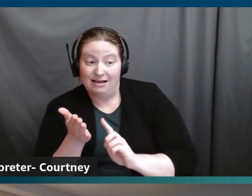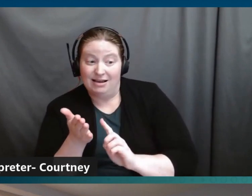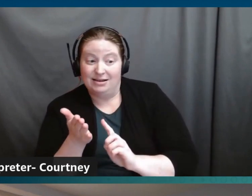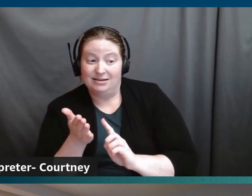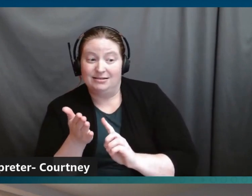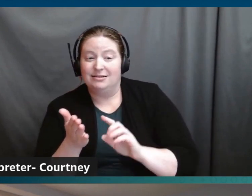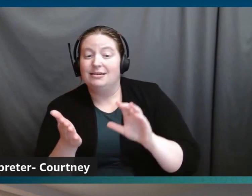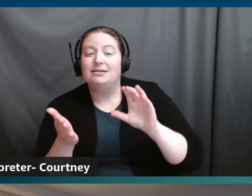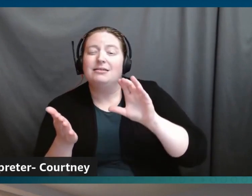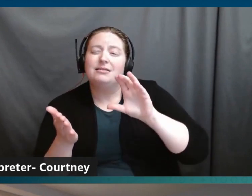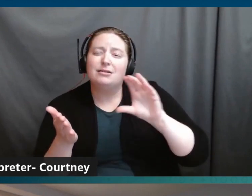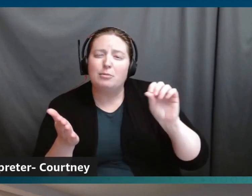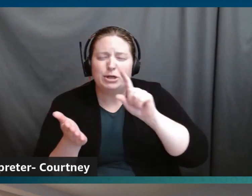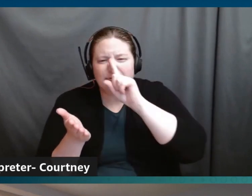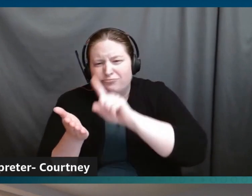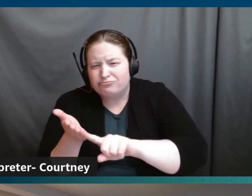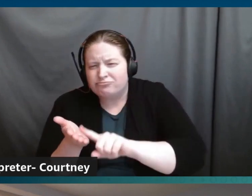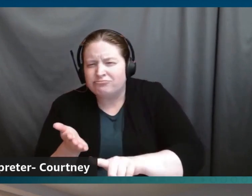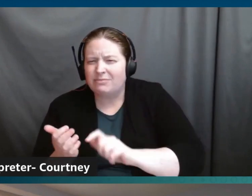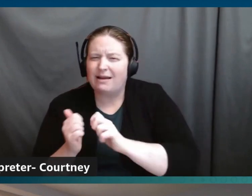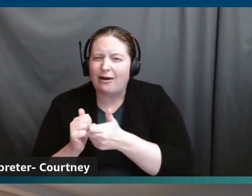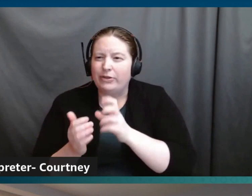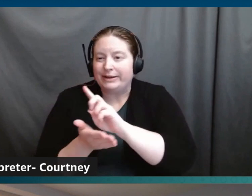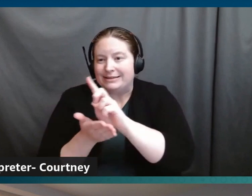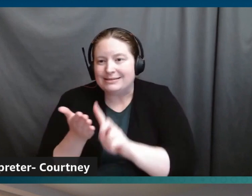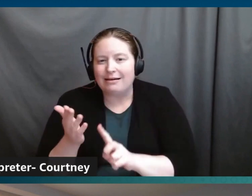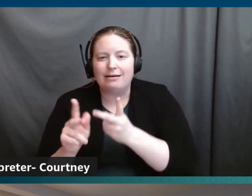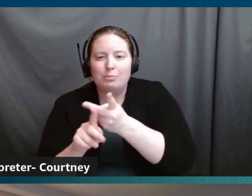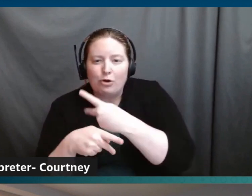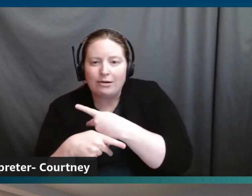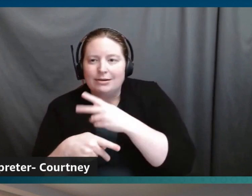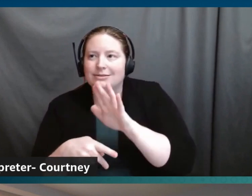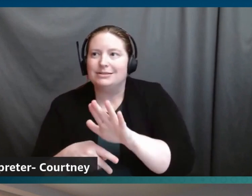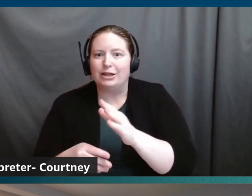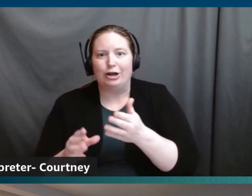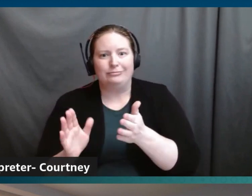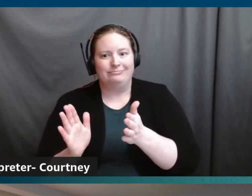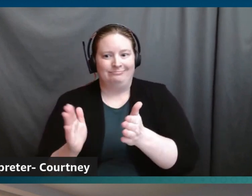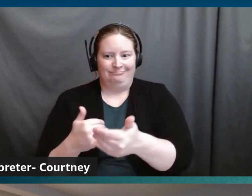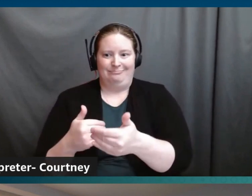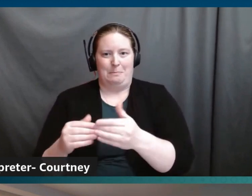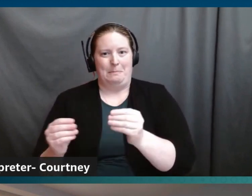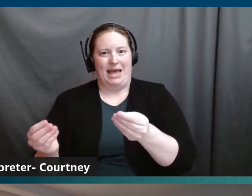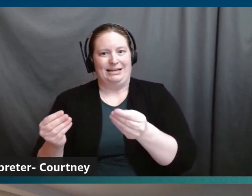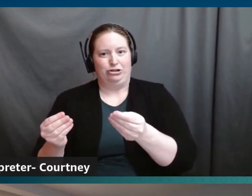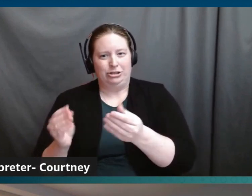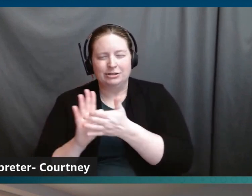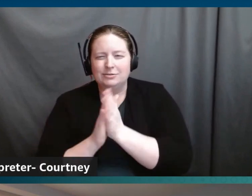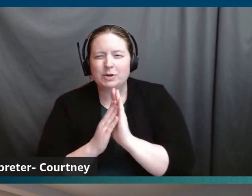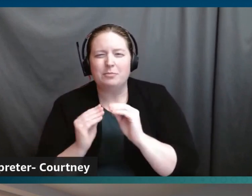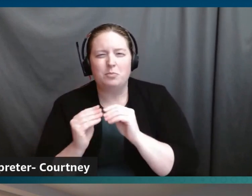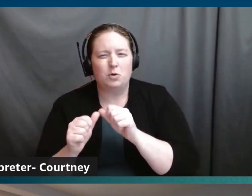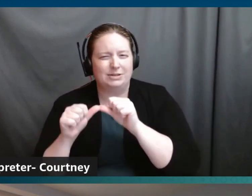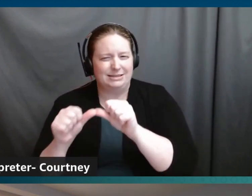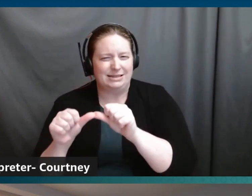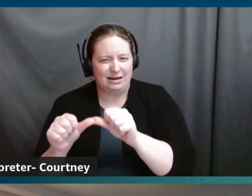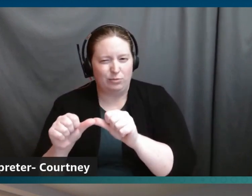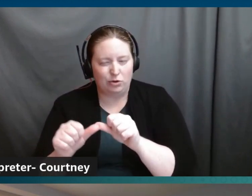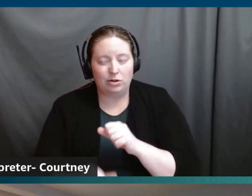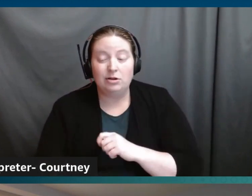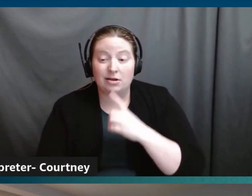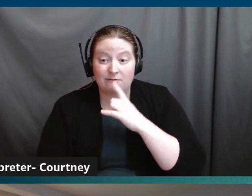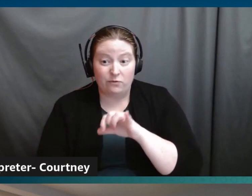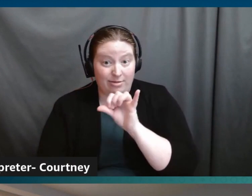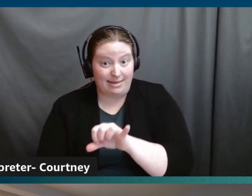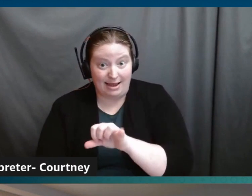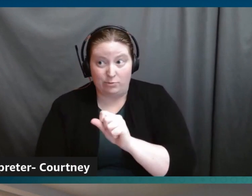companies are looking into how they can design their products or their packaging to be more sustainable. So in that case, we can work with